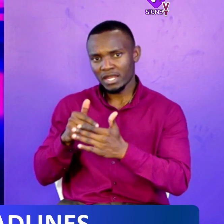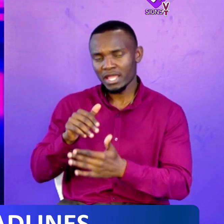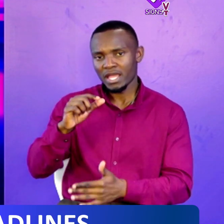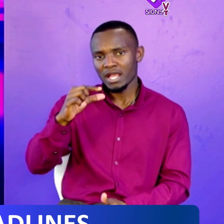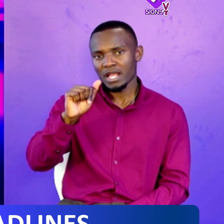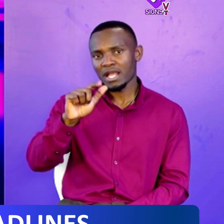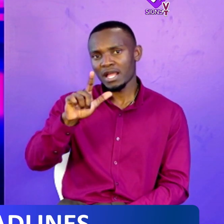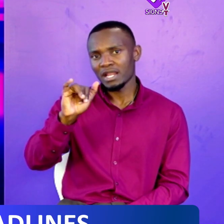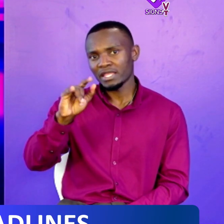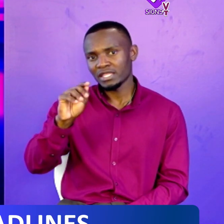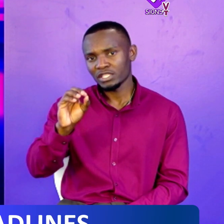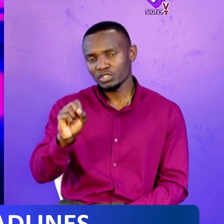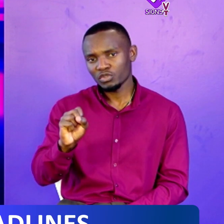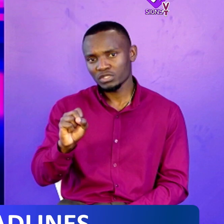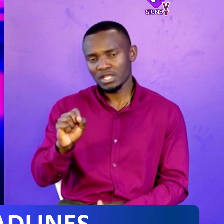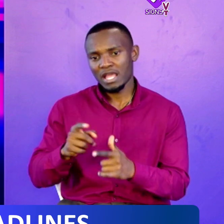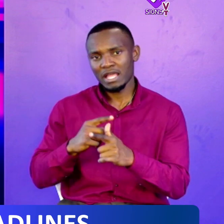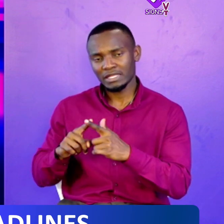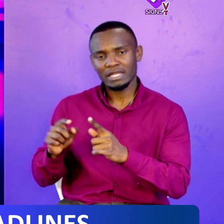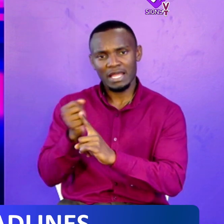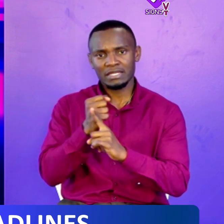where they launch their attacks or